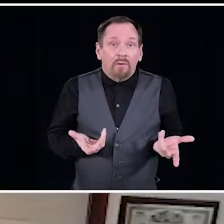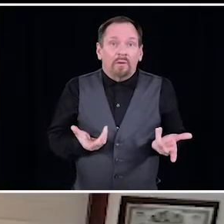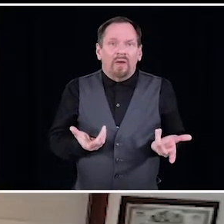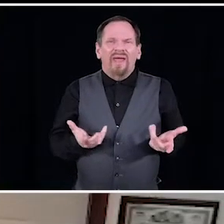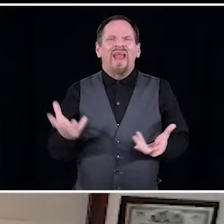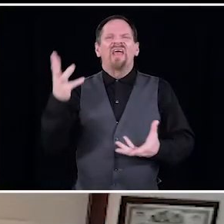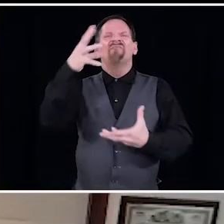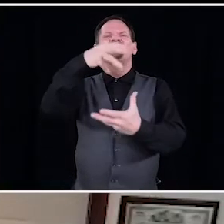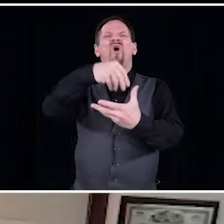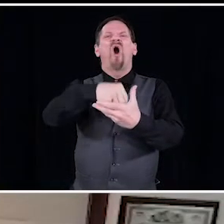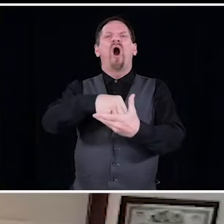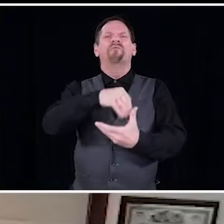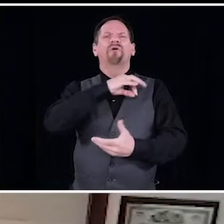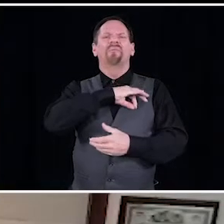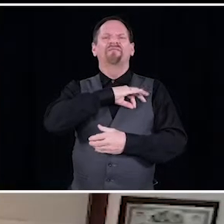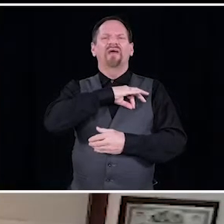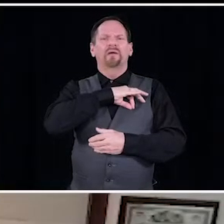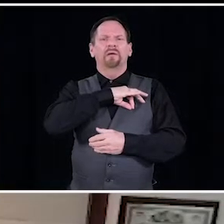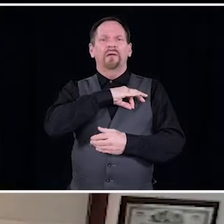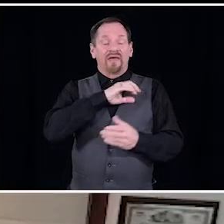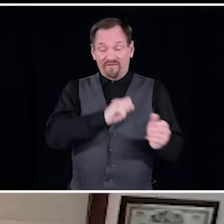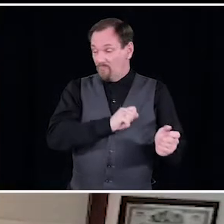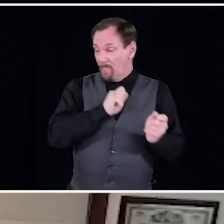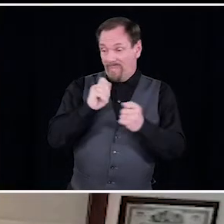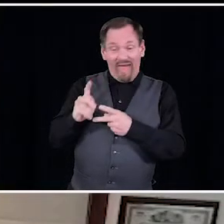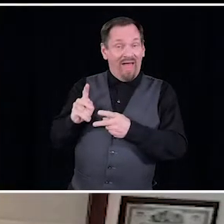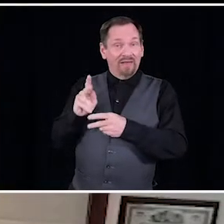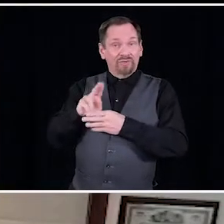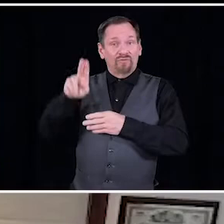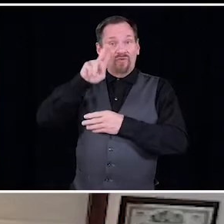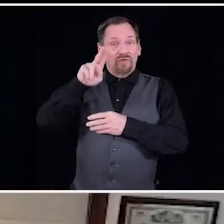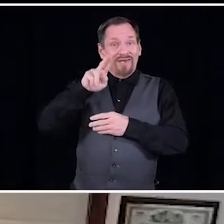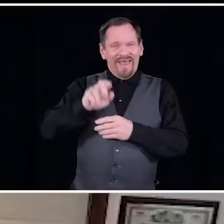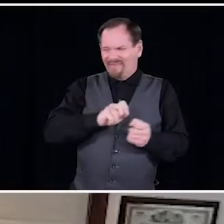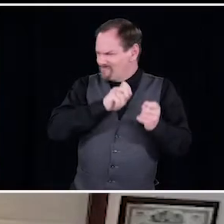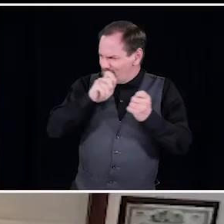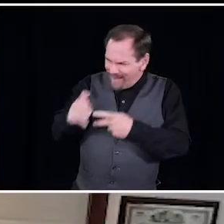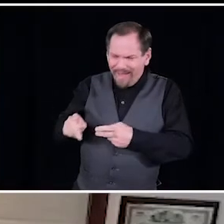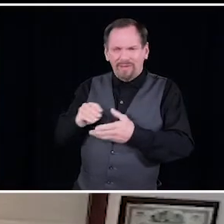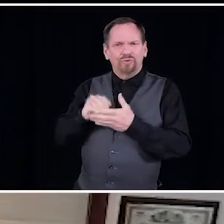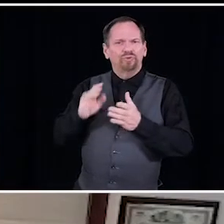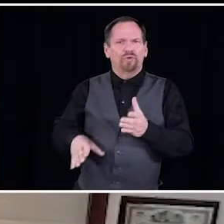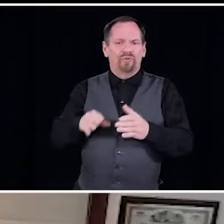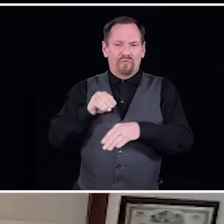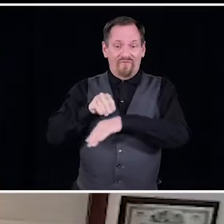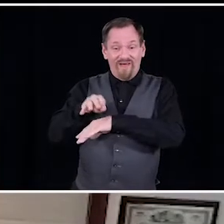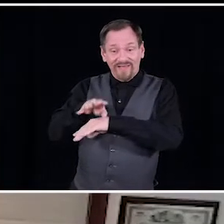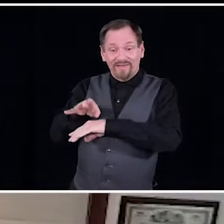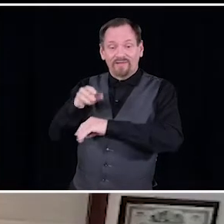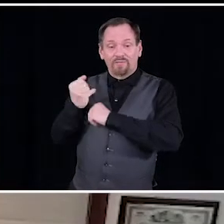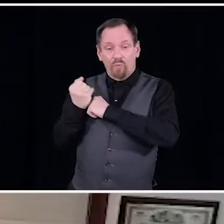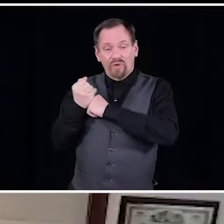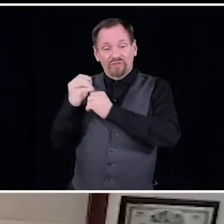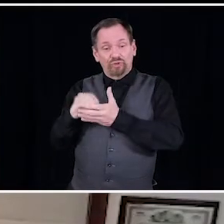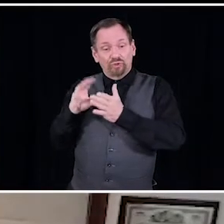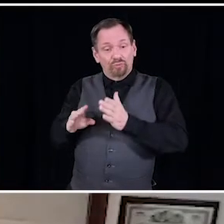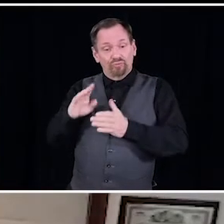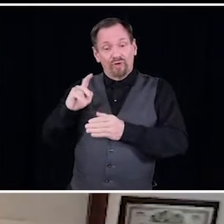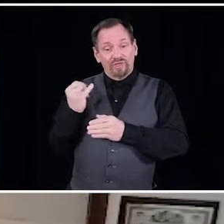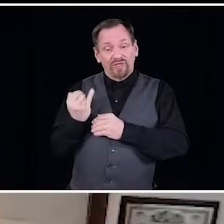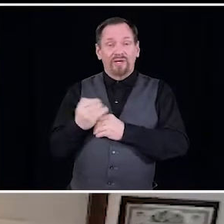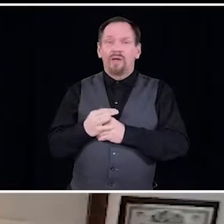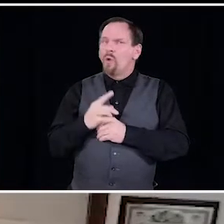reach far beyond that. For me, giving back to the university and the students through advising and supporting student projects is one of the